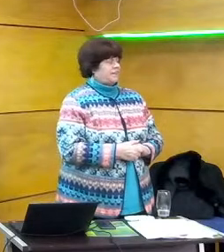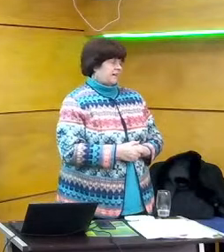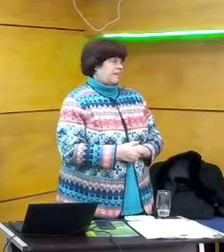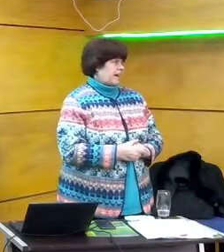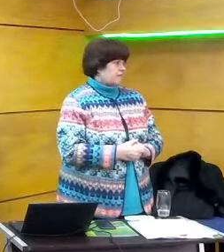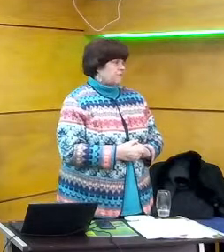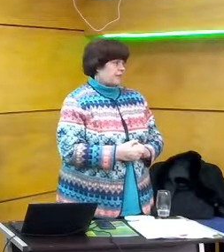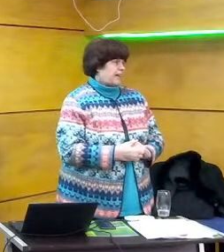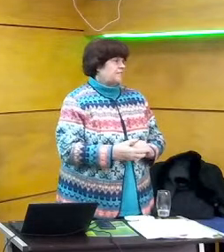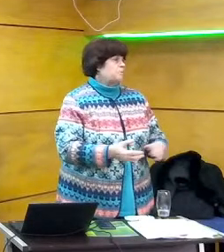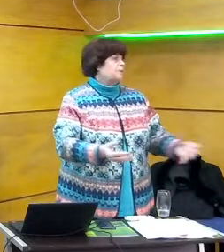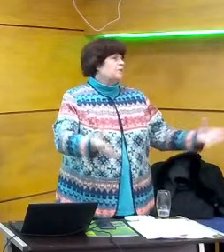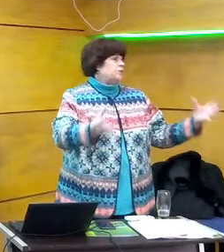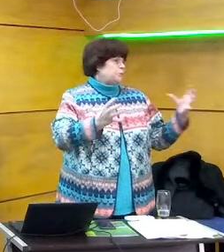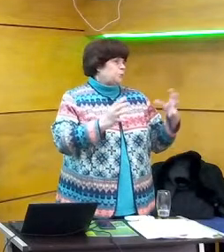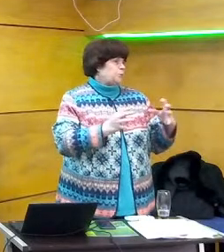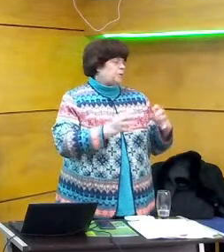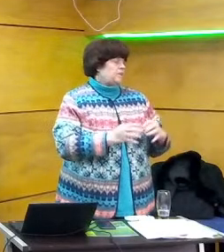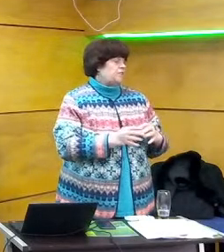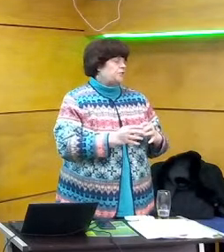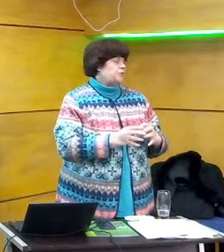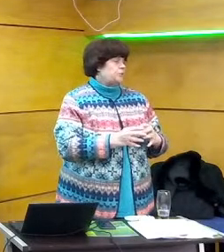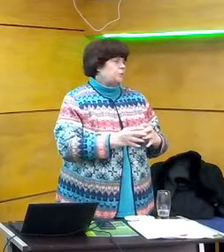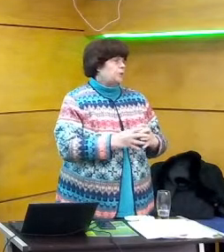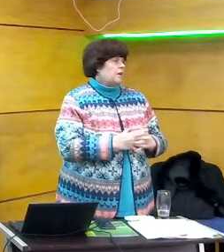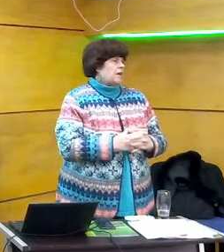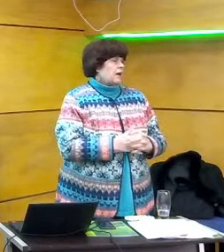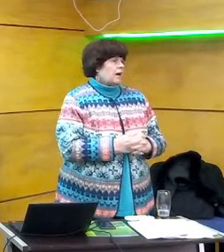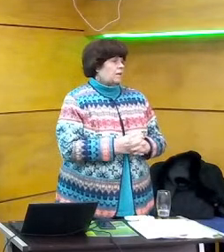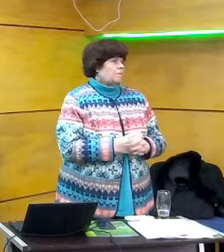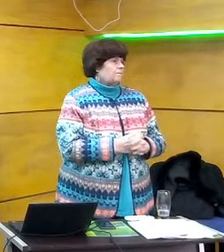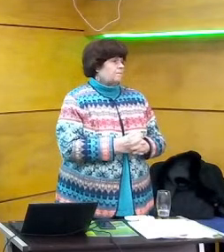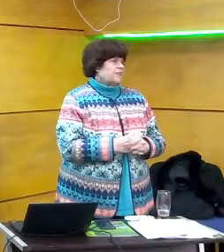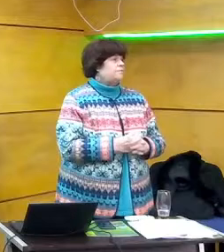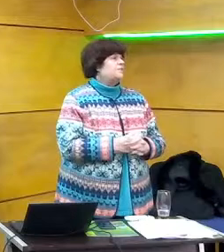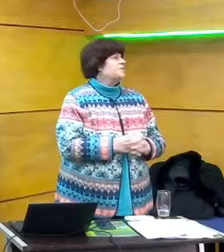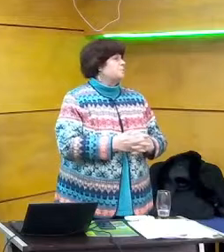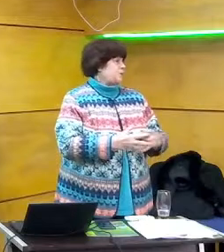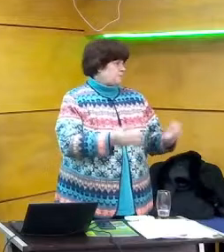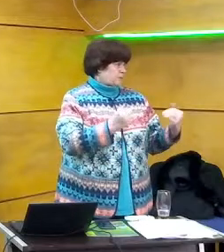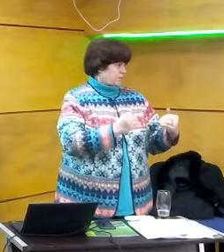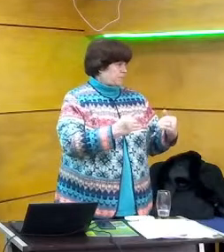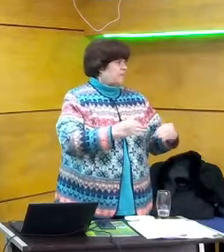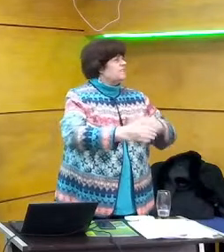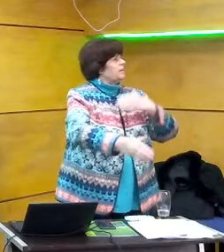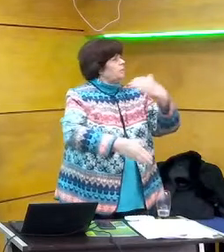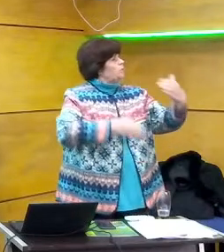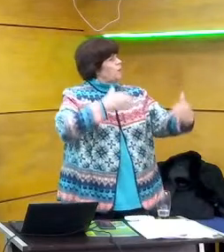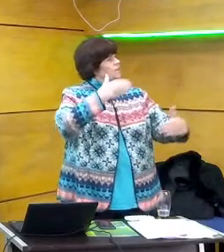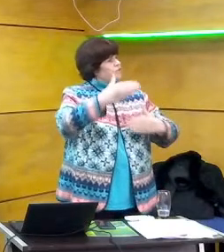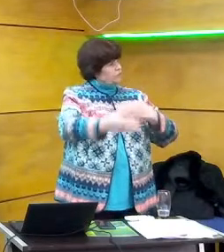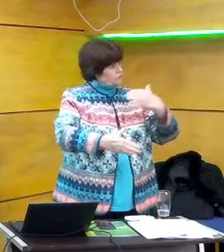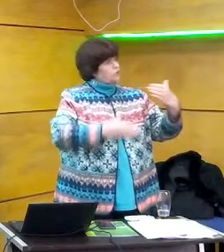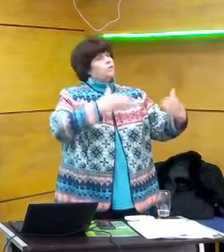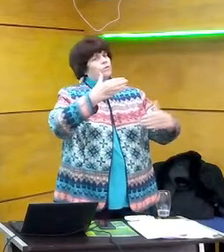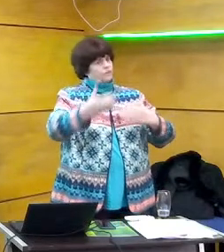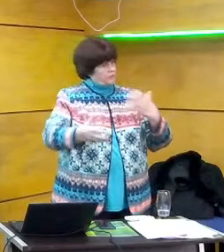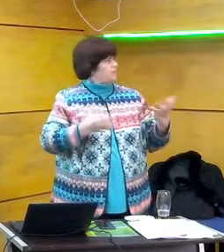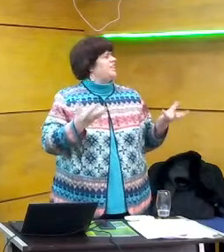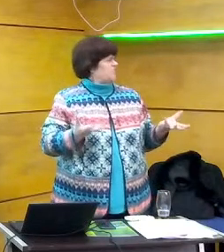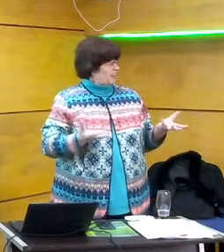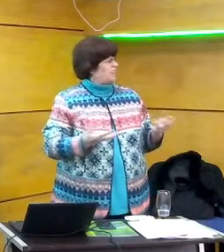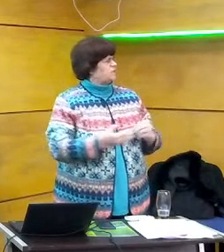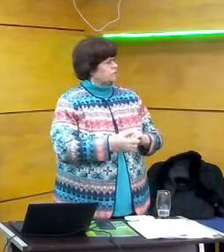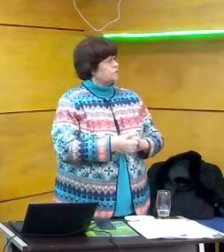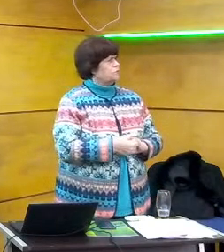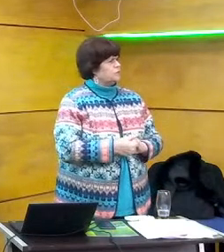on again after that, typically you need to convince the people because they want a certain turnover in